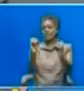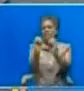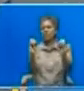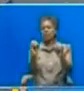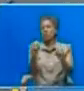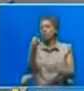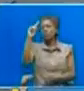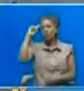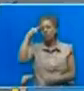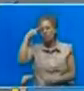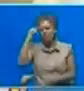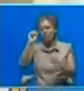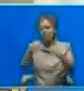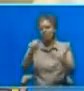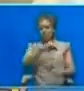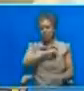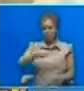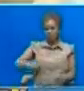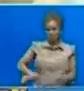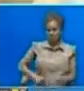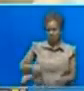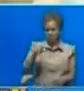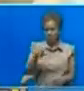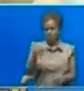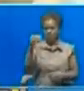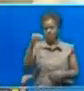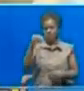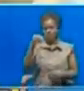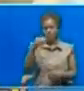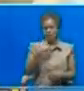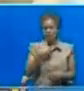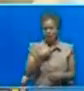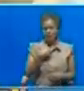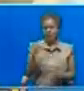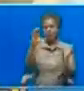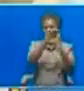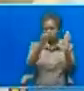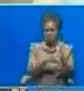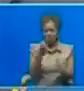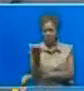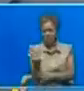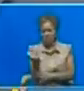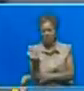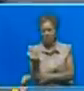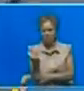think the Senate really needs to be enshrined in the Constitution?